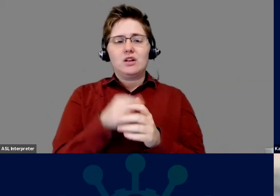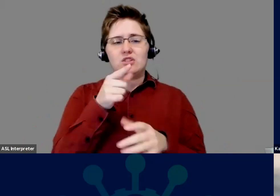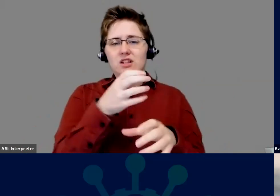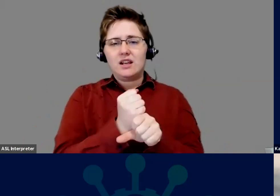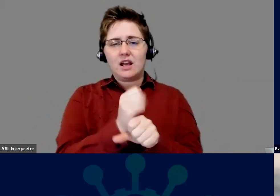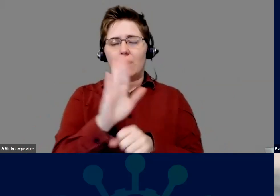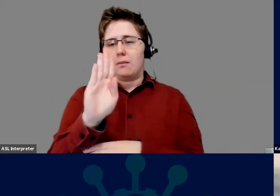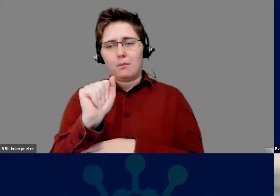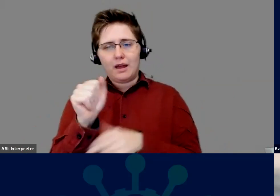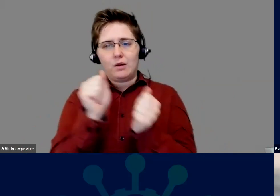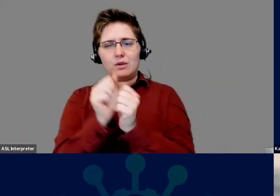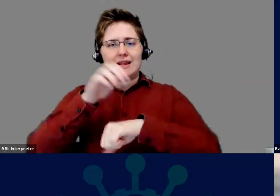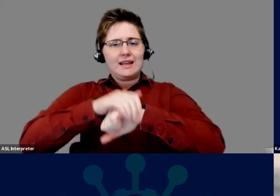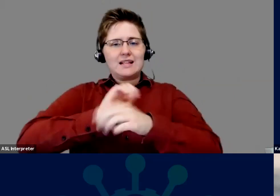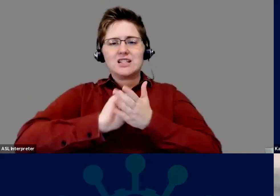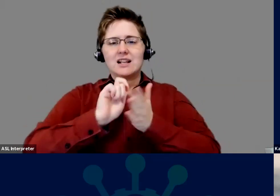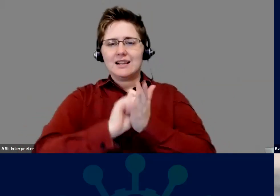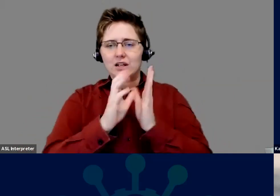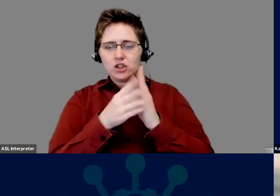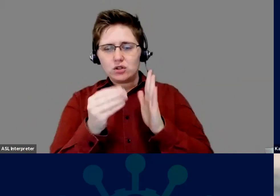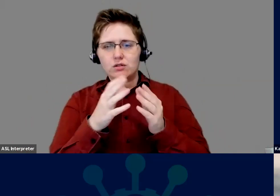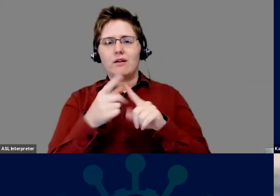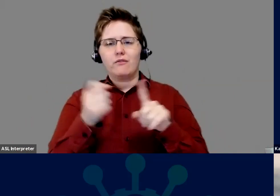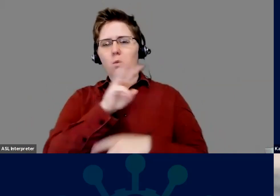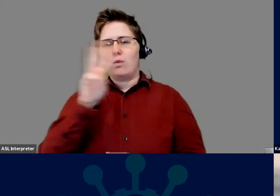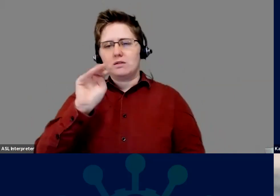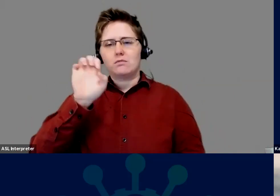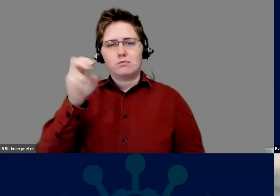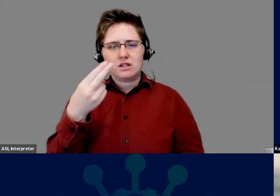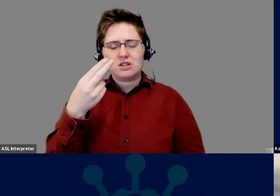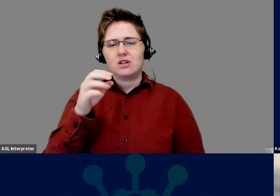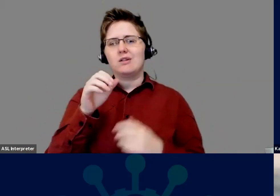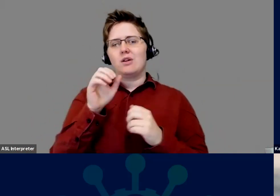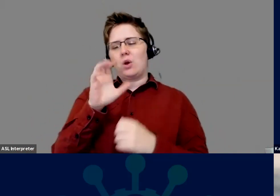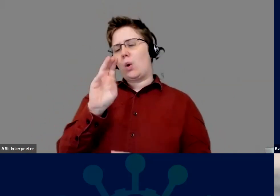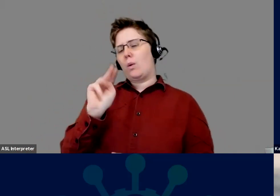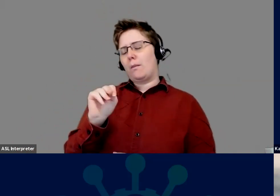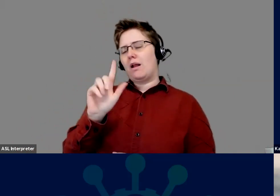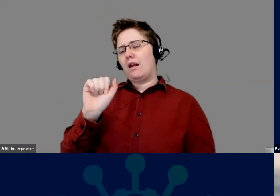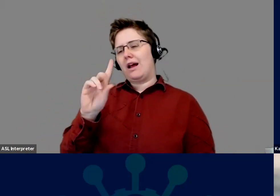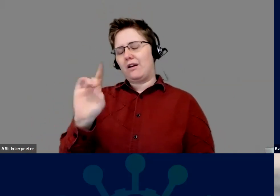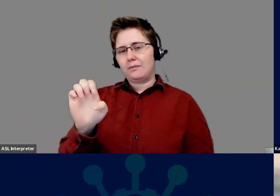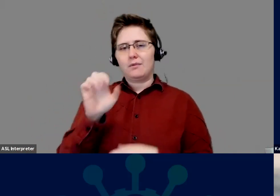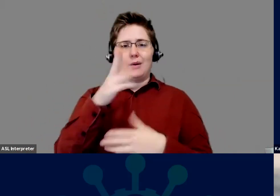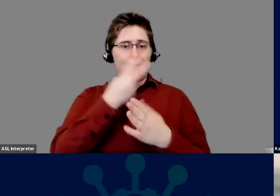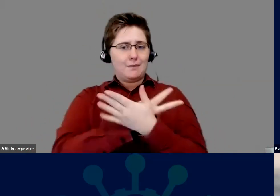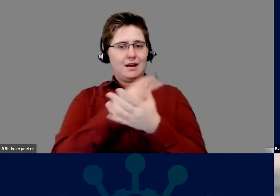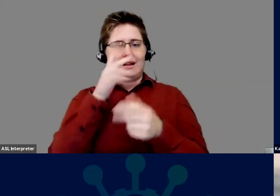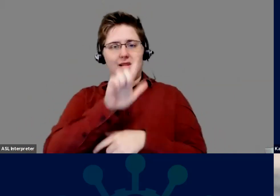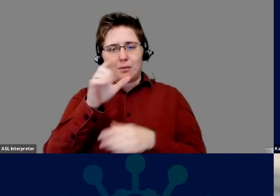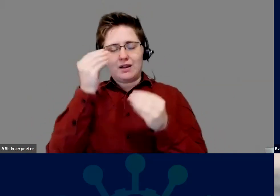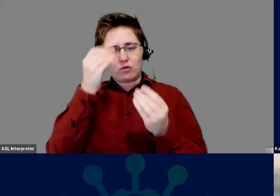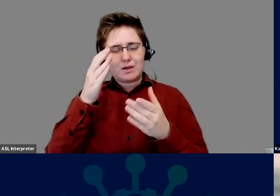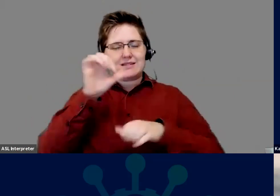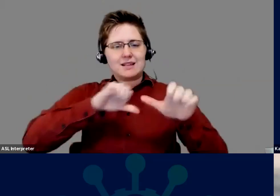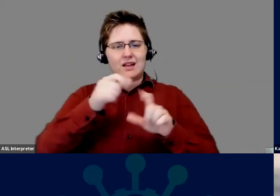of Arts in English Literature from Western Michigan University, cum laude, her Master of Library and Information Science from Wayne State